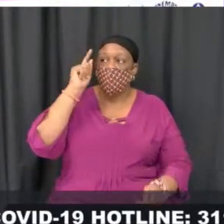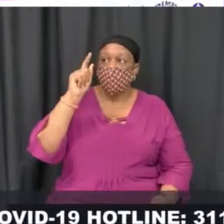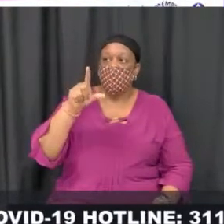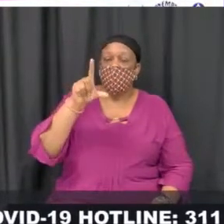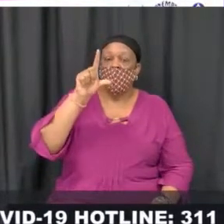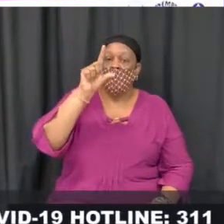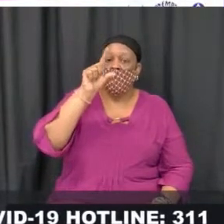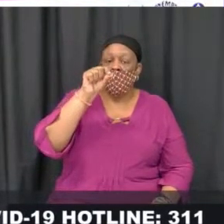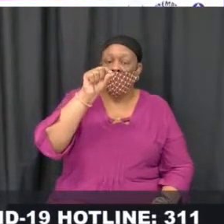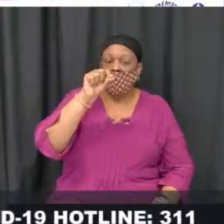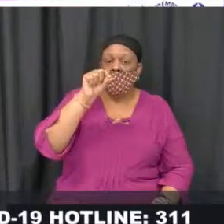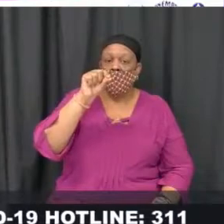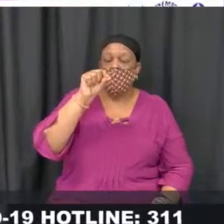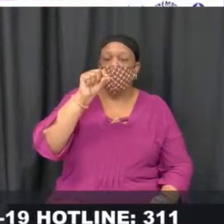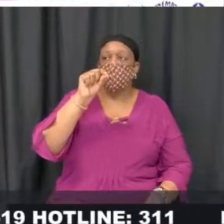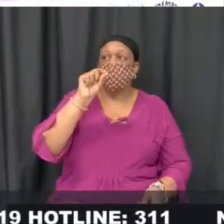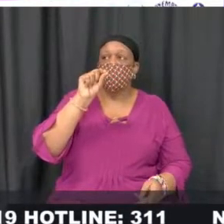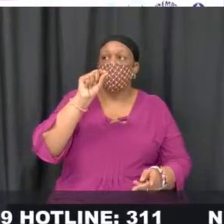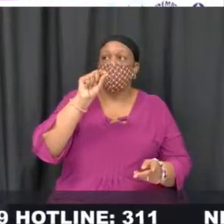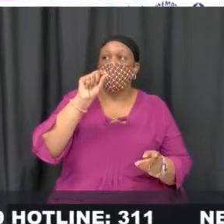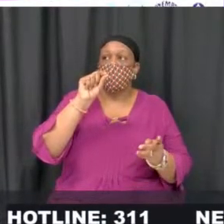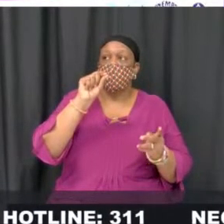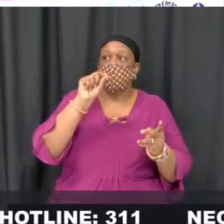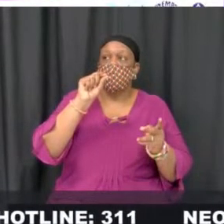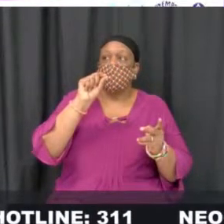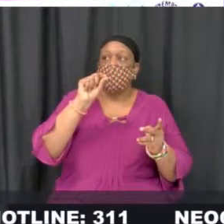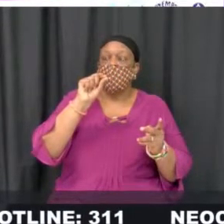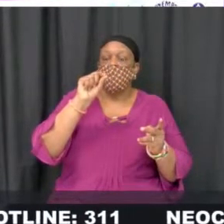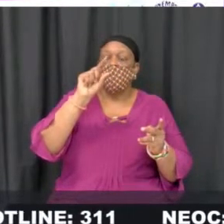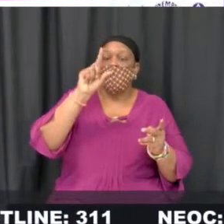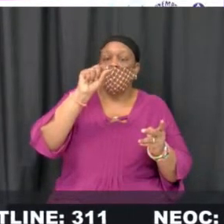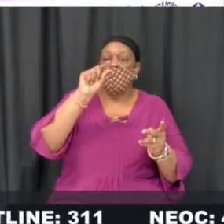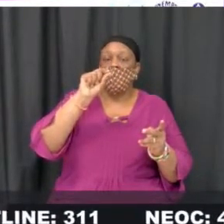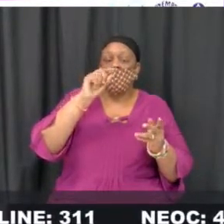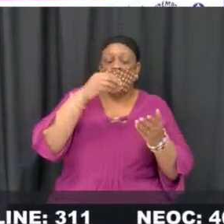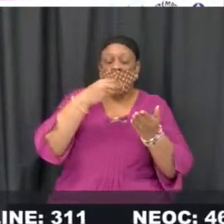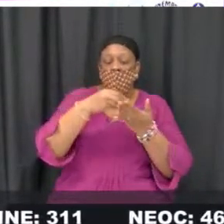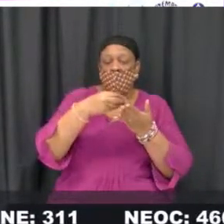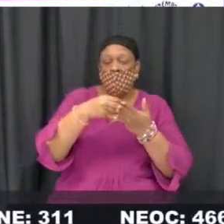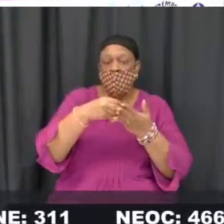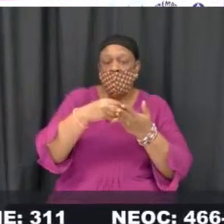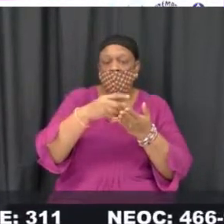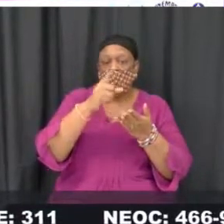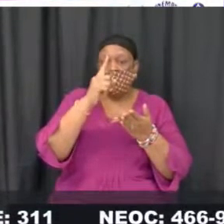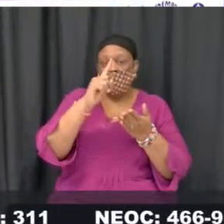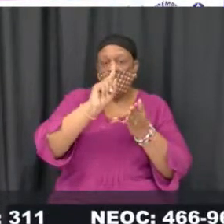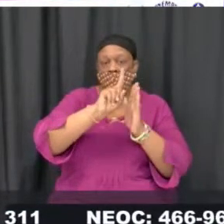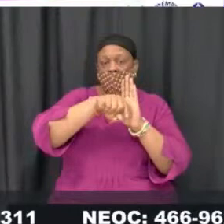per hour for the duration of the quarantine period.